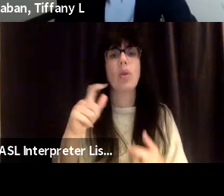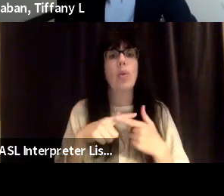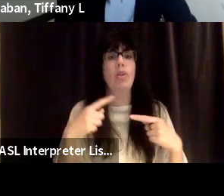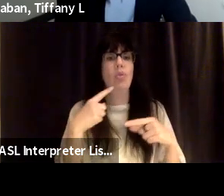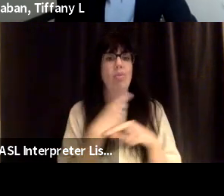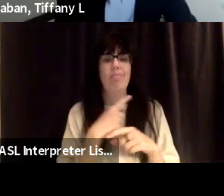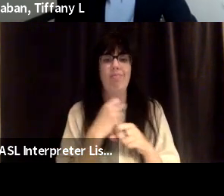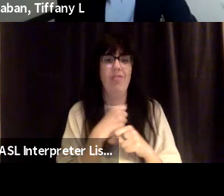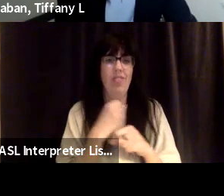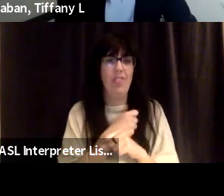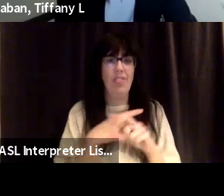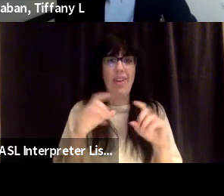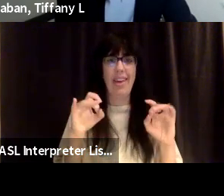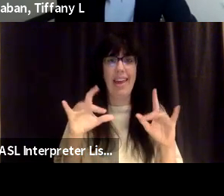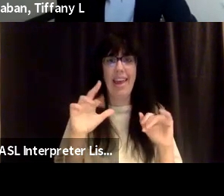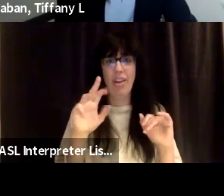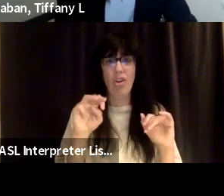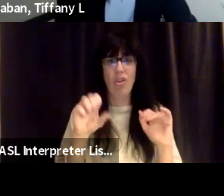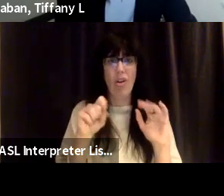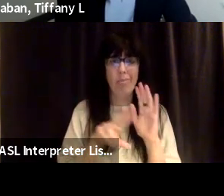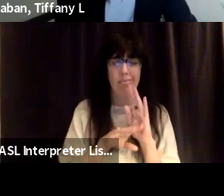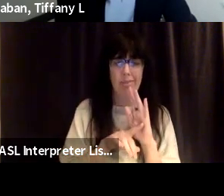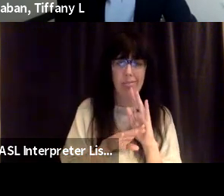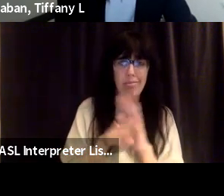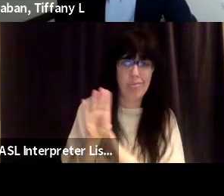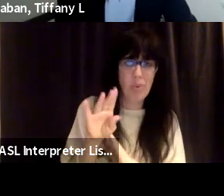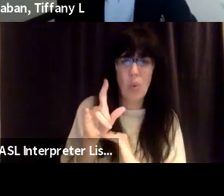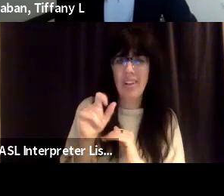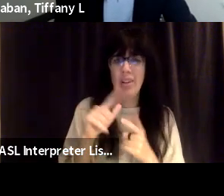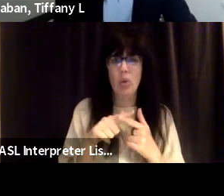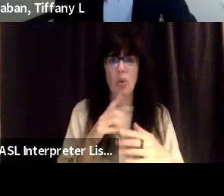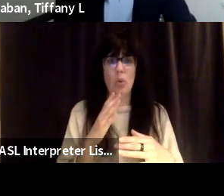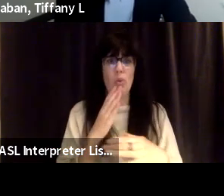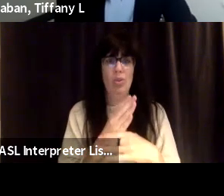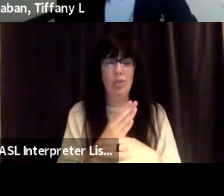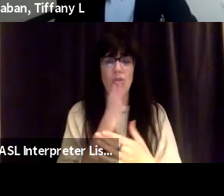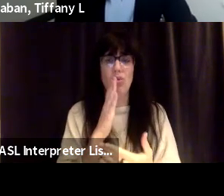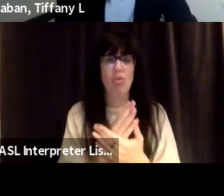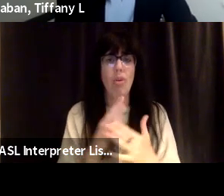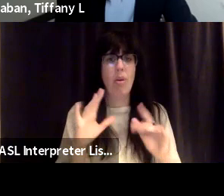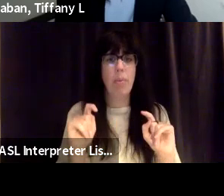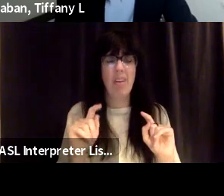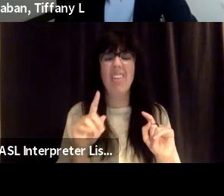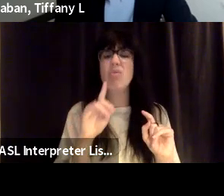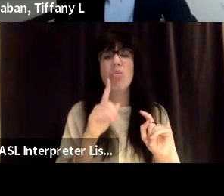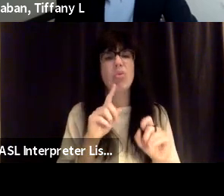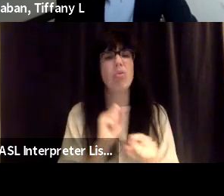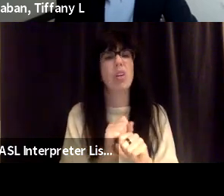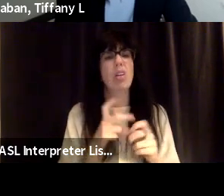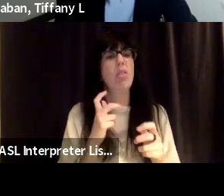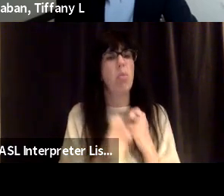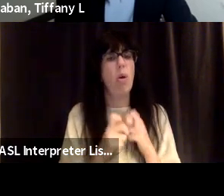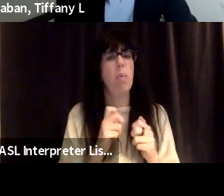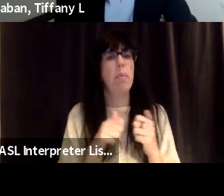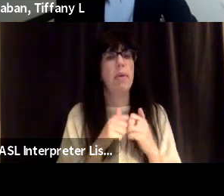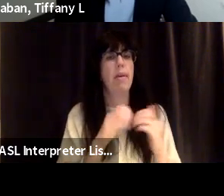hate crimes. I don't think anybody's talked about that yet. It's a real issue in our community. And most importantly,